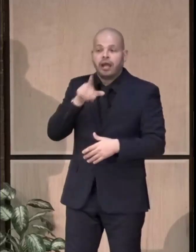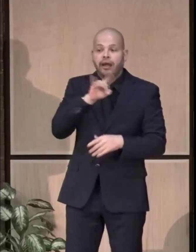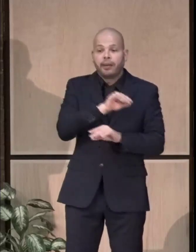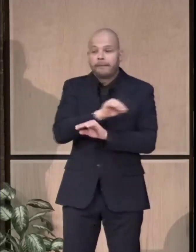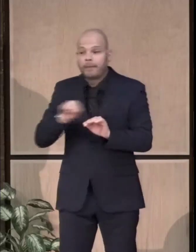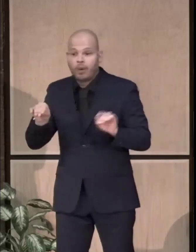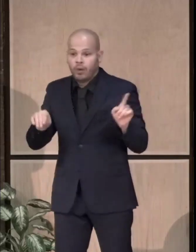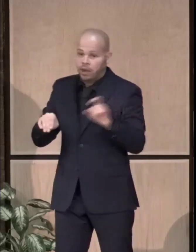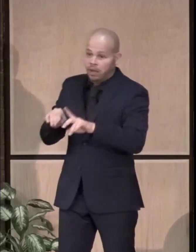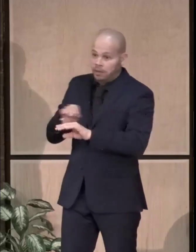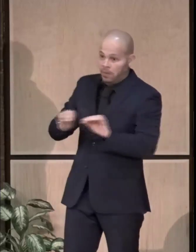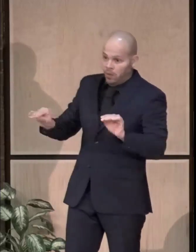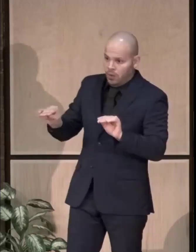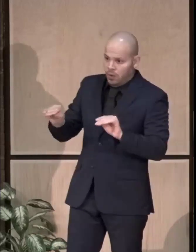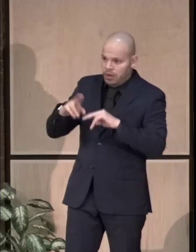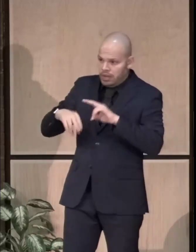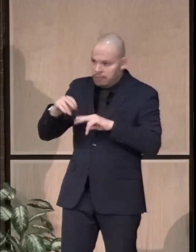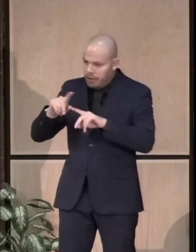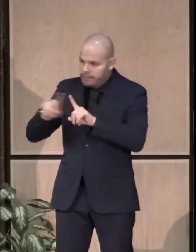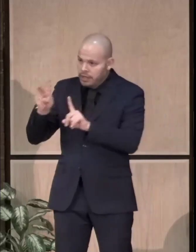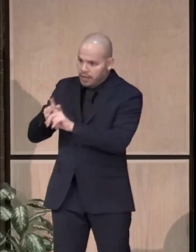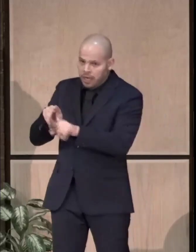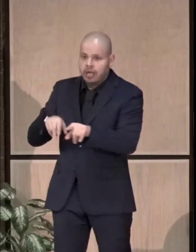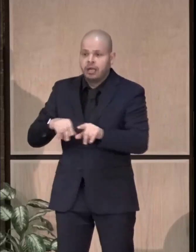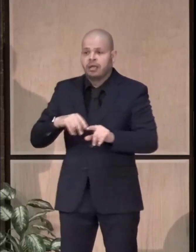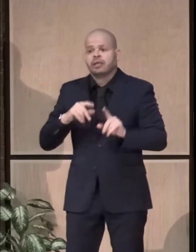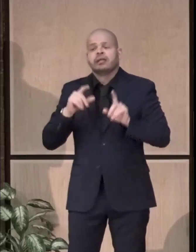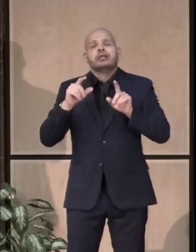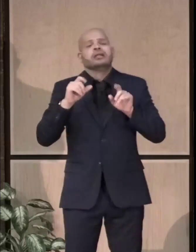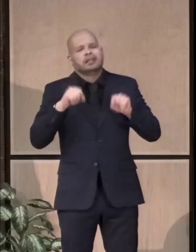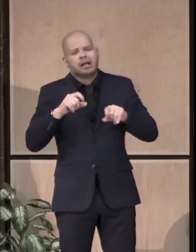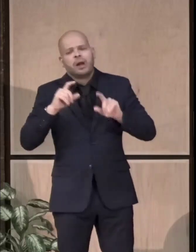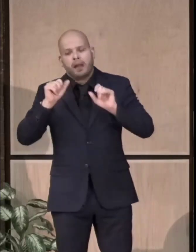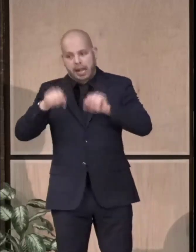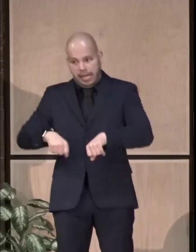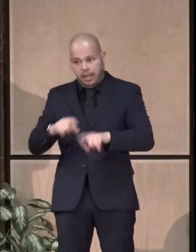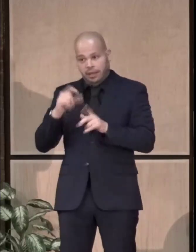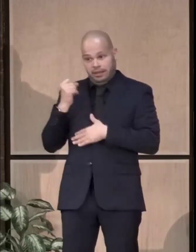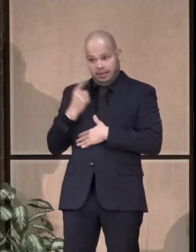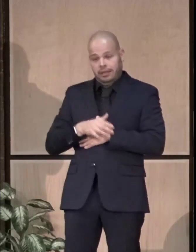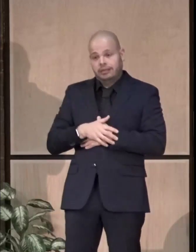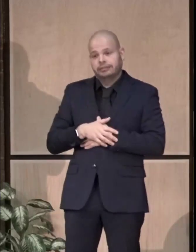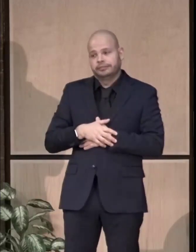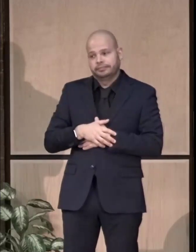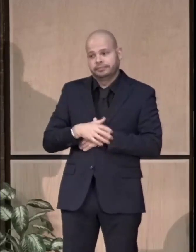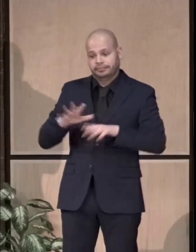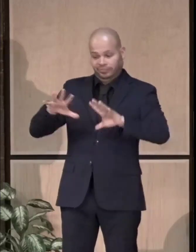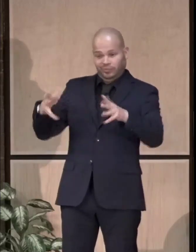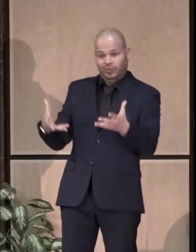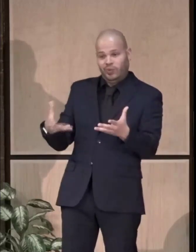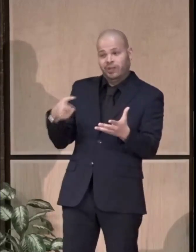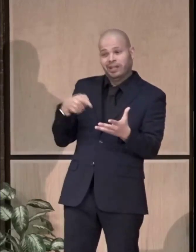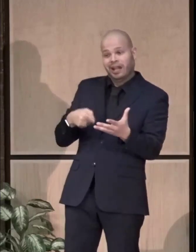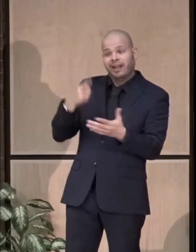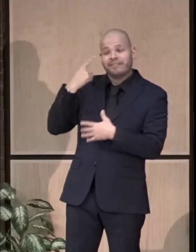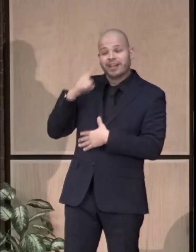can have assign a soldier to sit in the room with them. So that is all stuff that is capable in